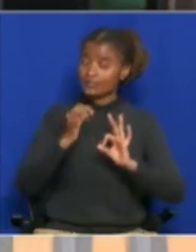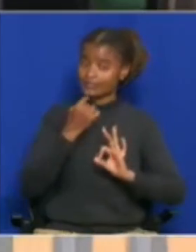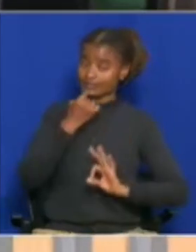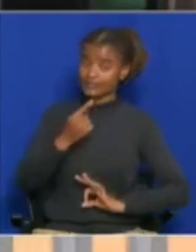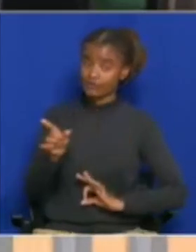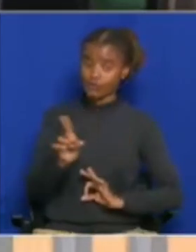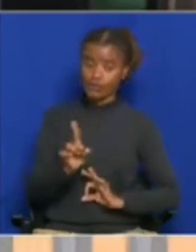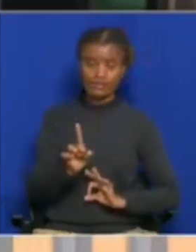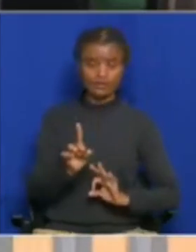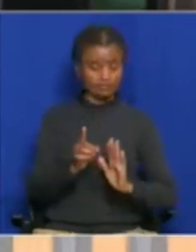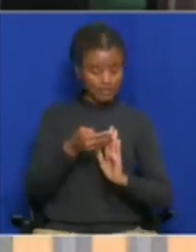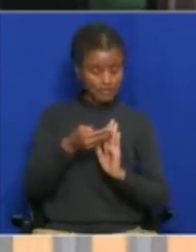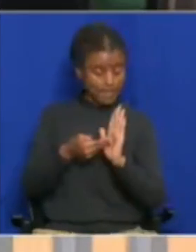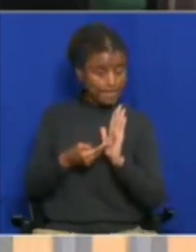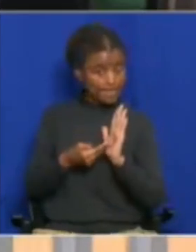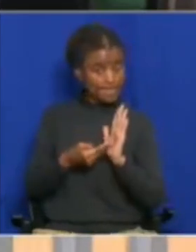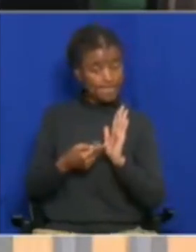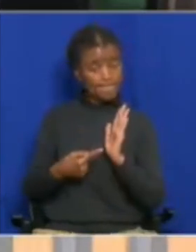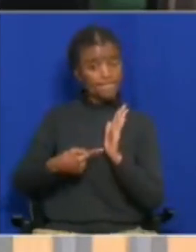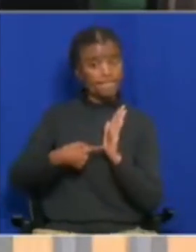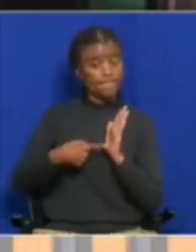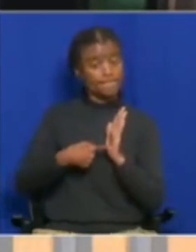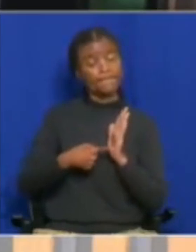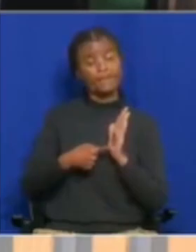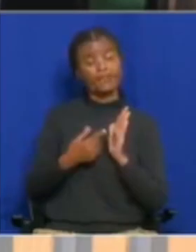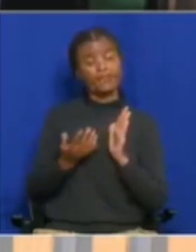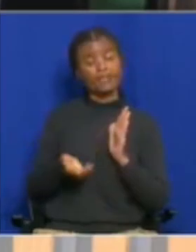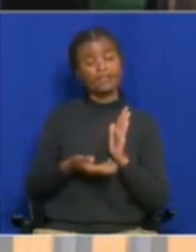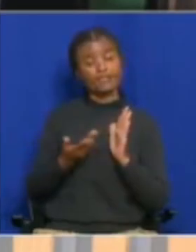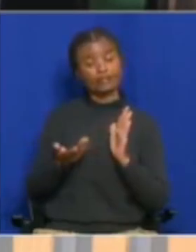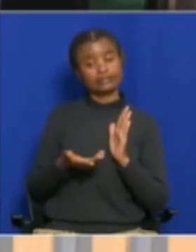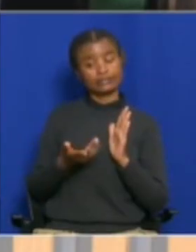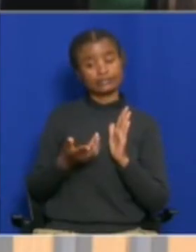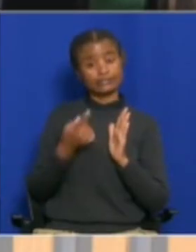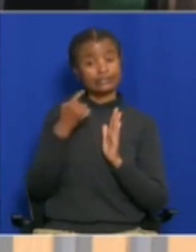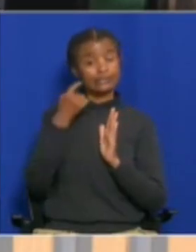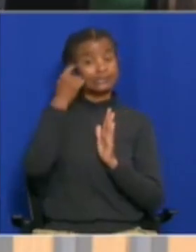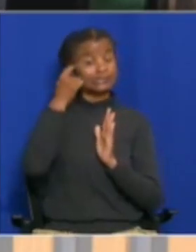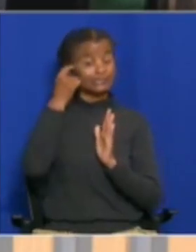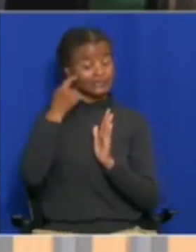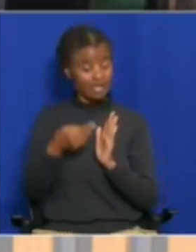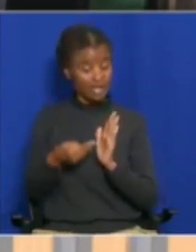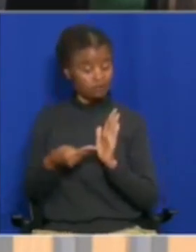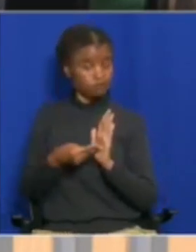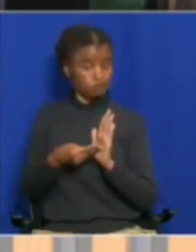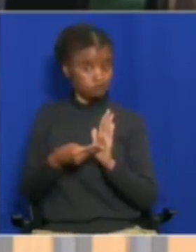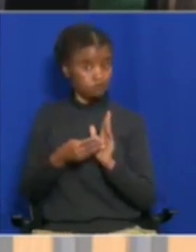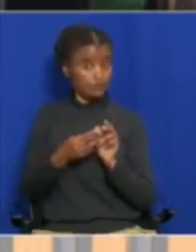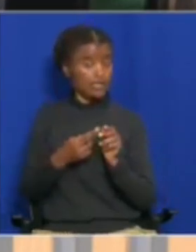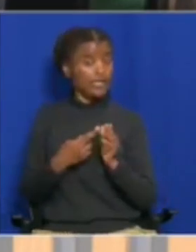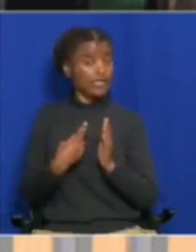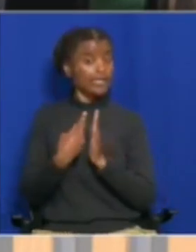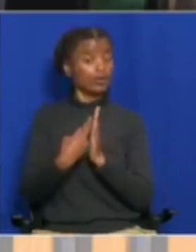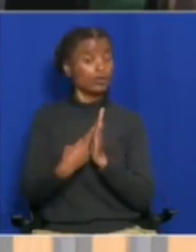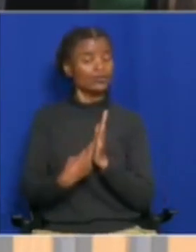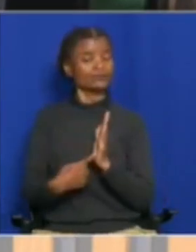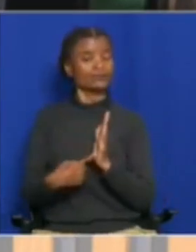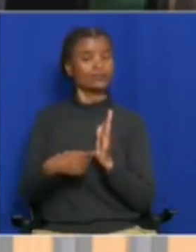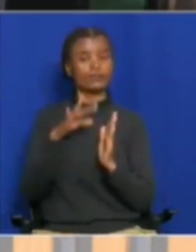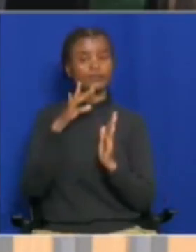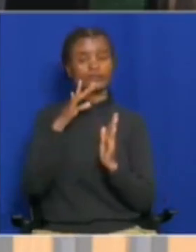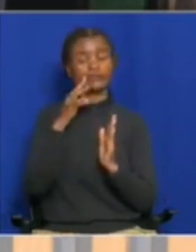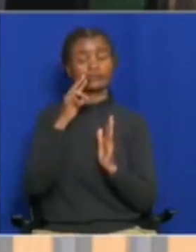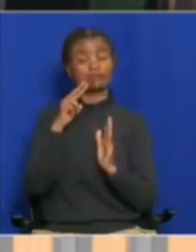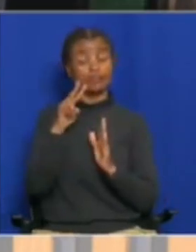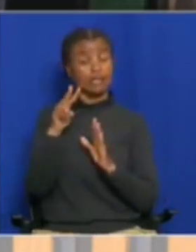that the suspicion required has to be viewed subjectively? Did I understand